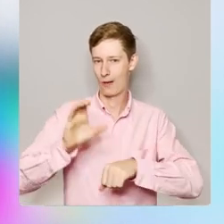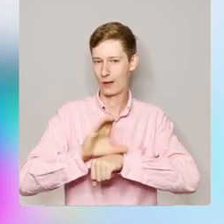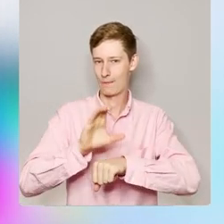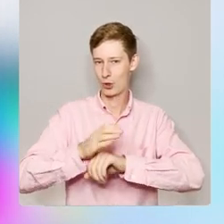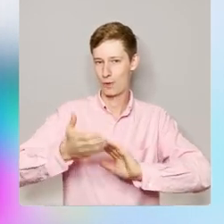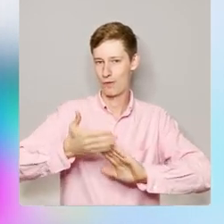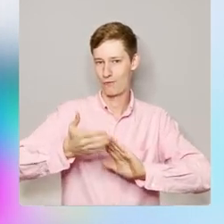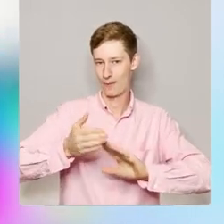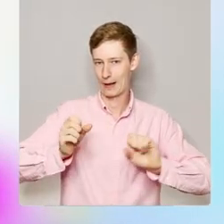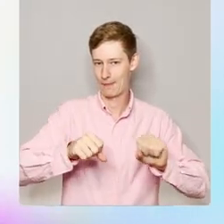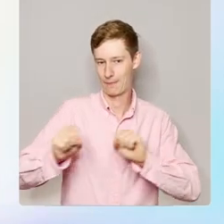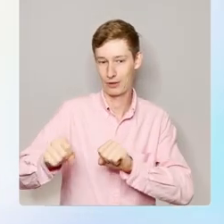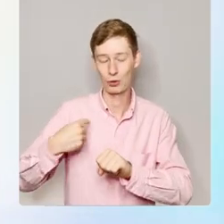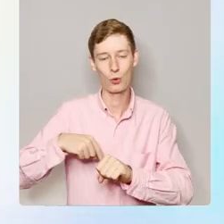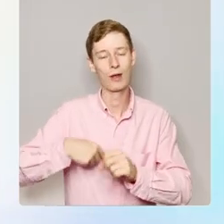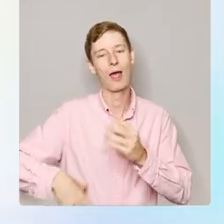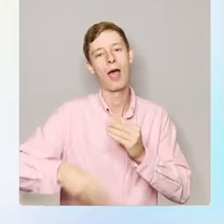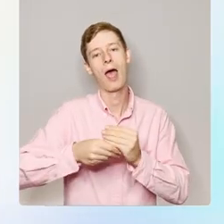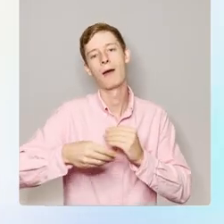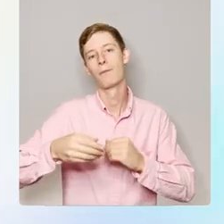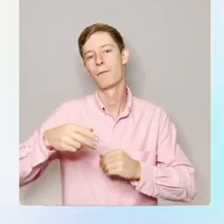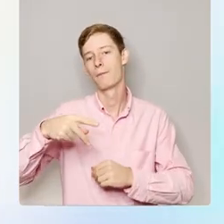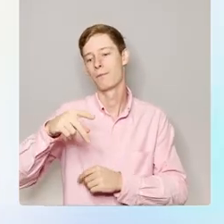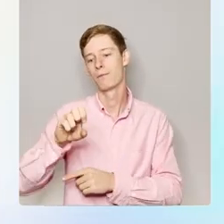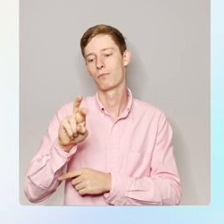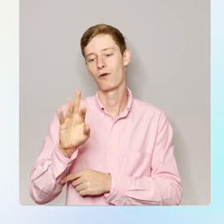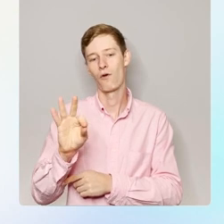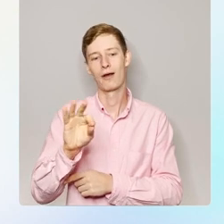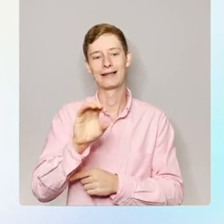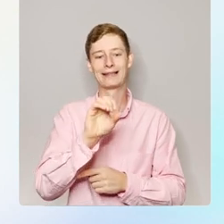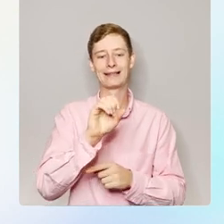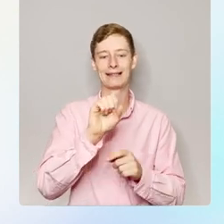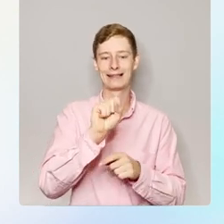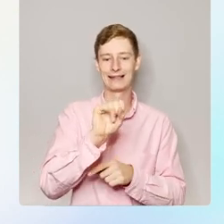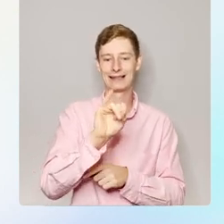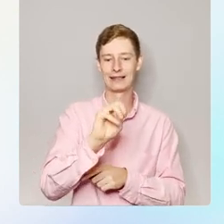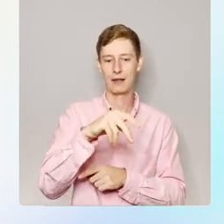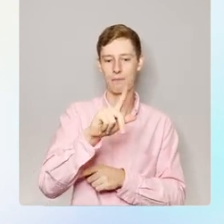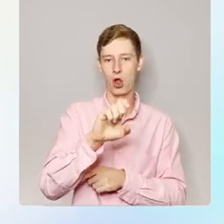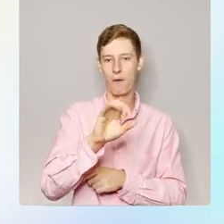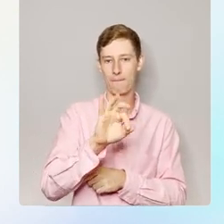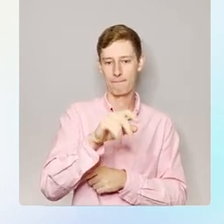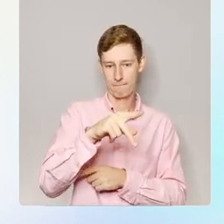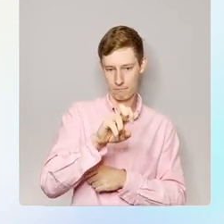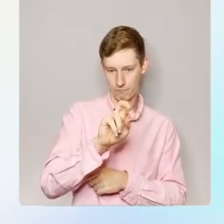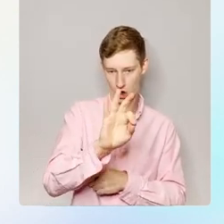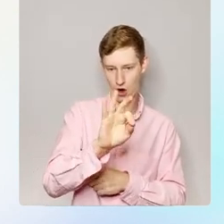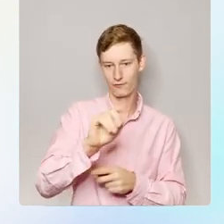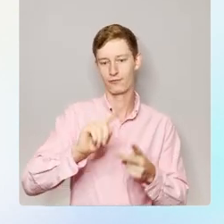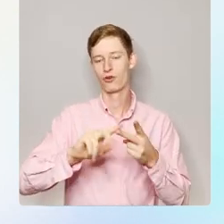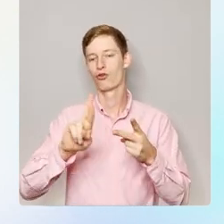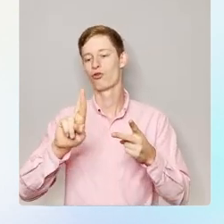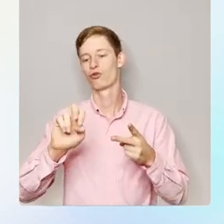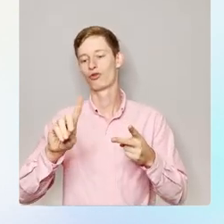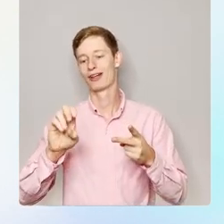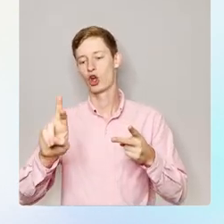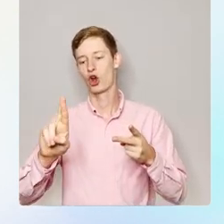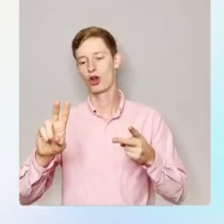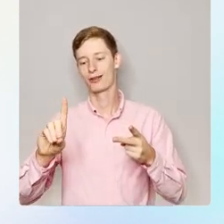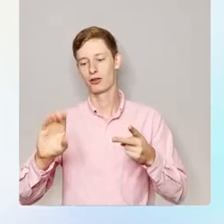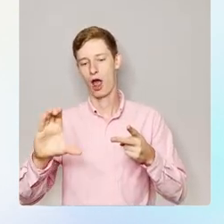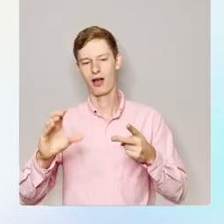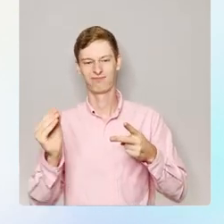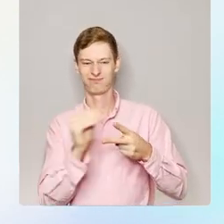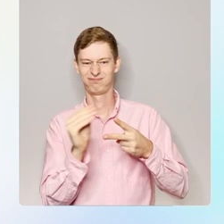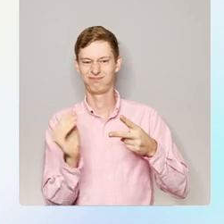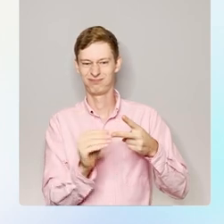tools, like adding support for simple perf and Vulkan shader stats to RenderDoc. Now you can really